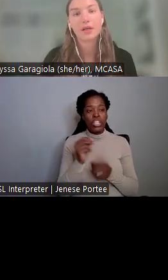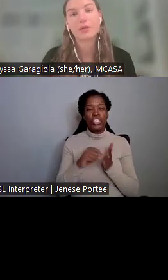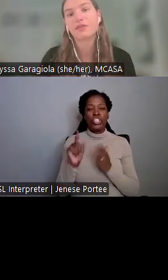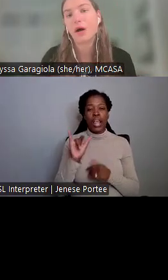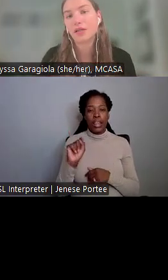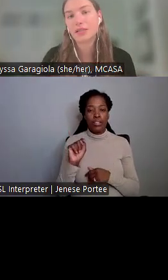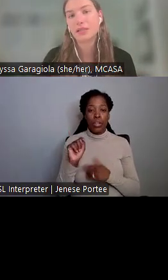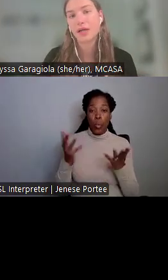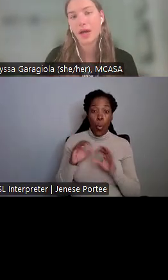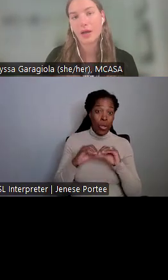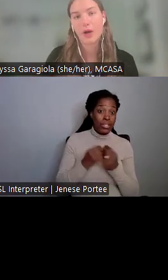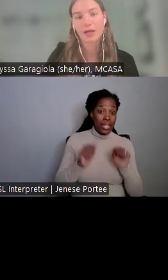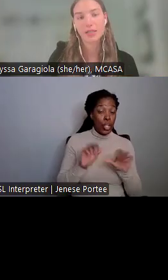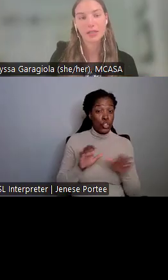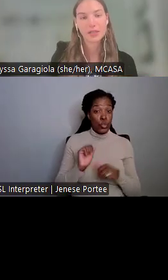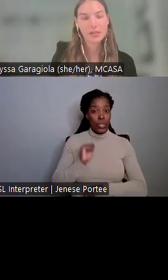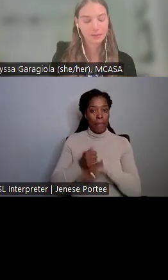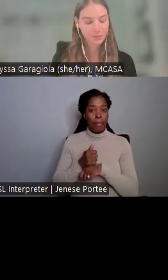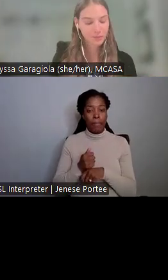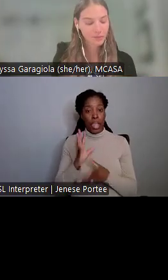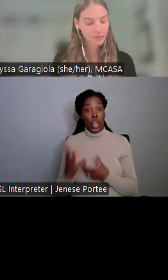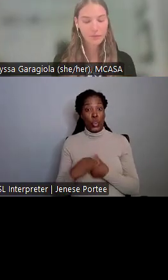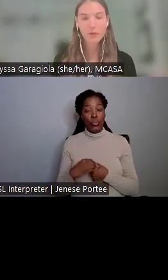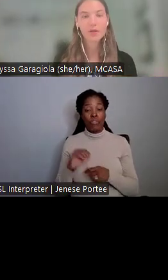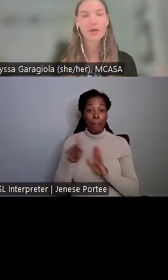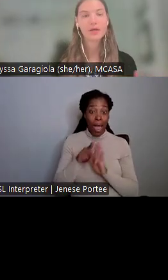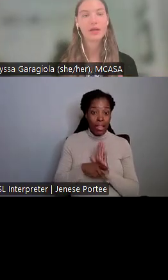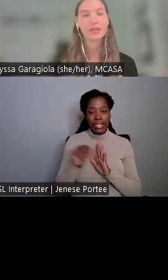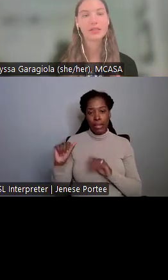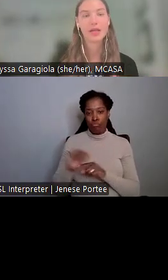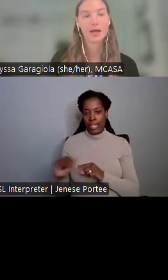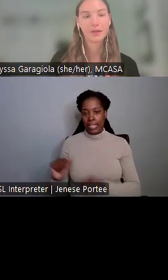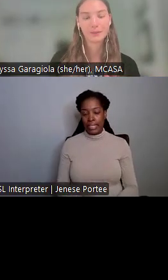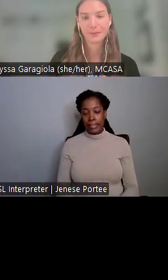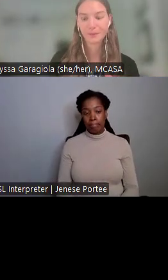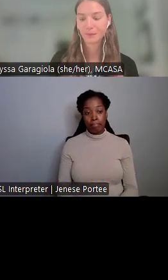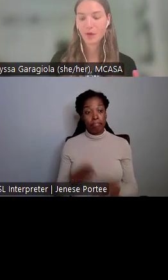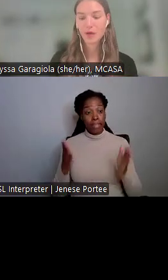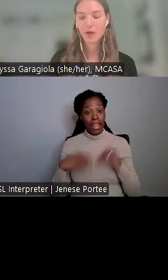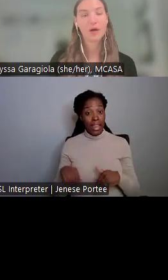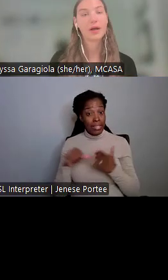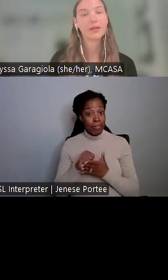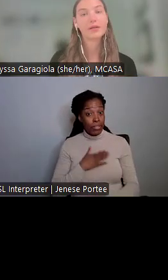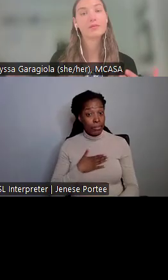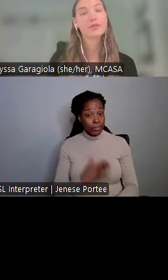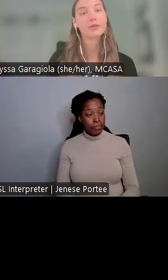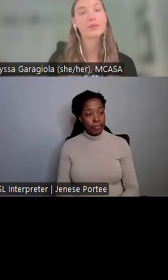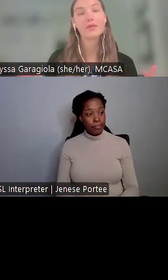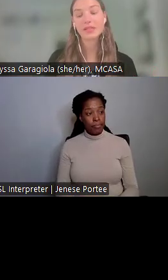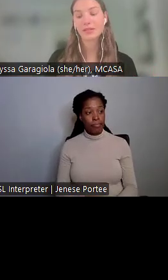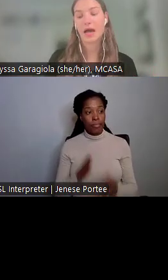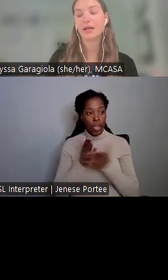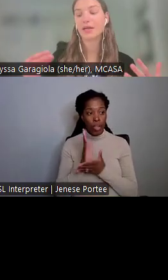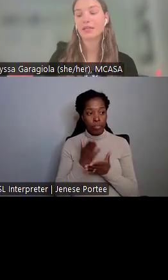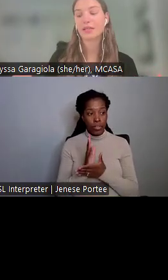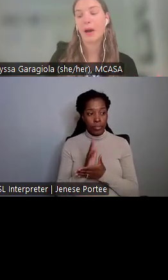implement inclusive policies and practices. Next slide. All right. So